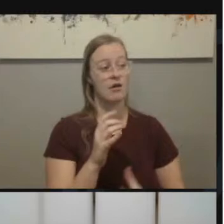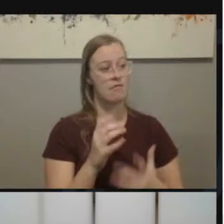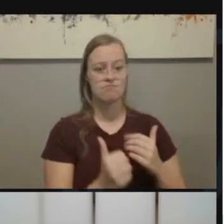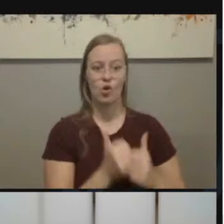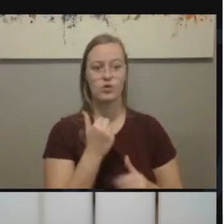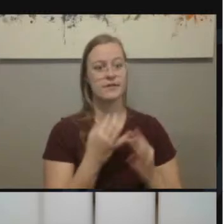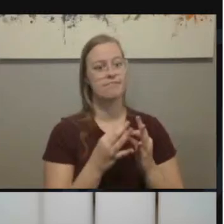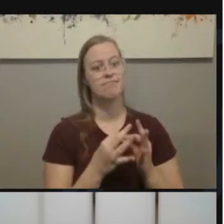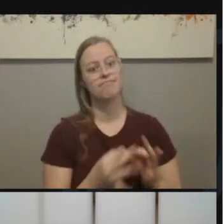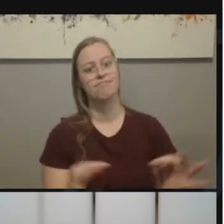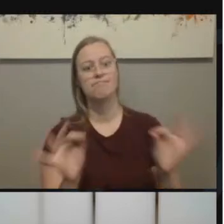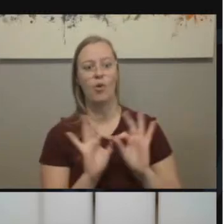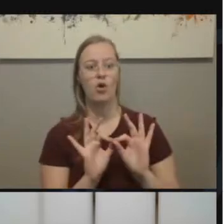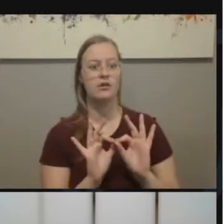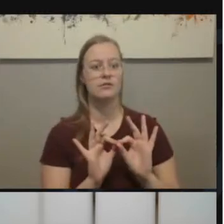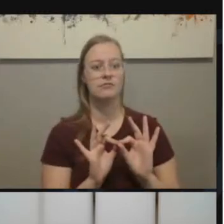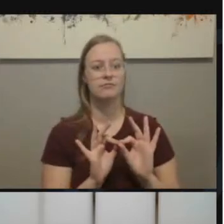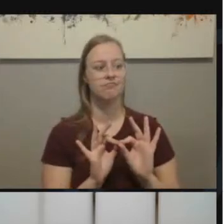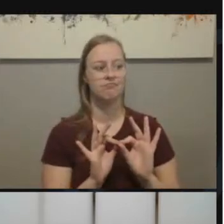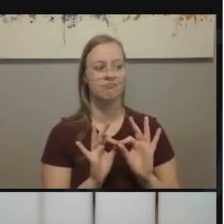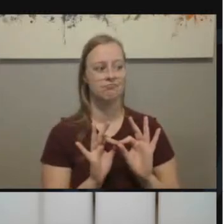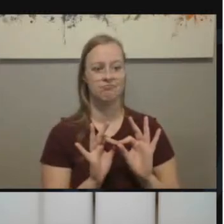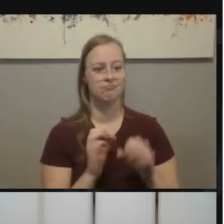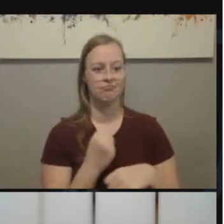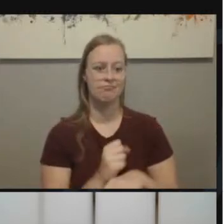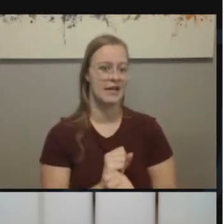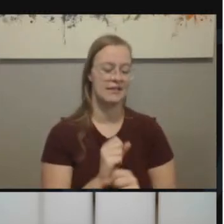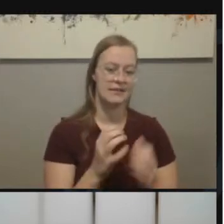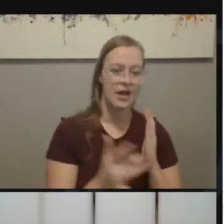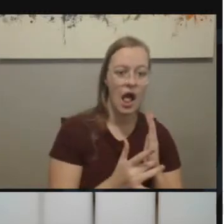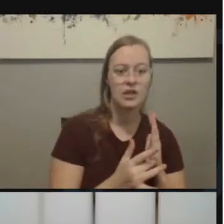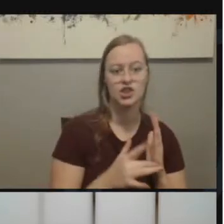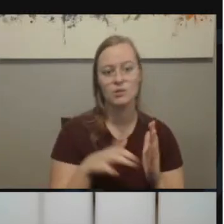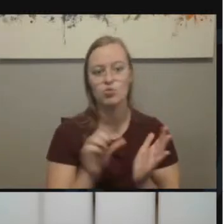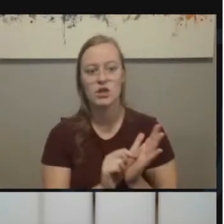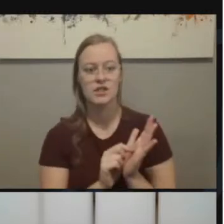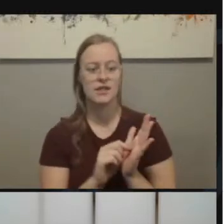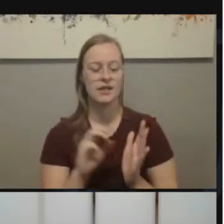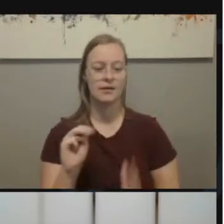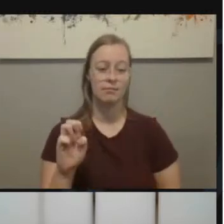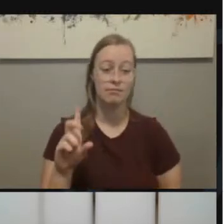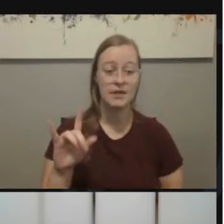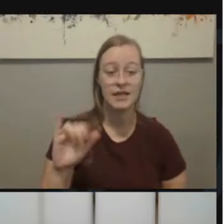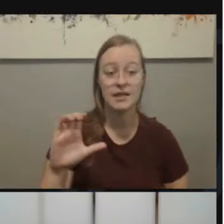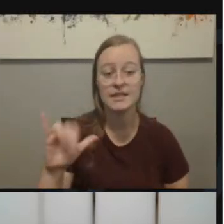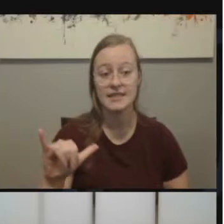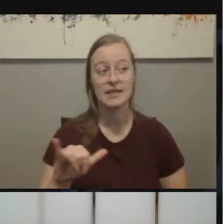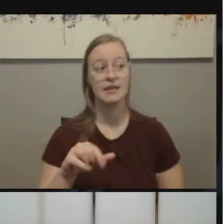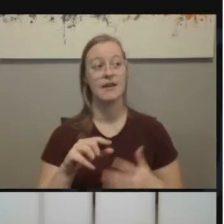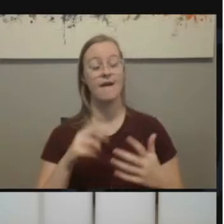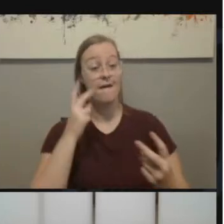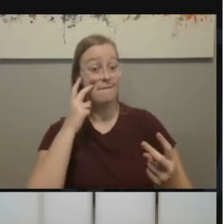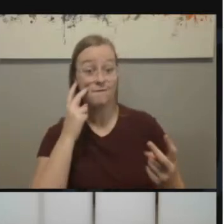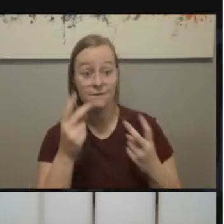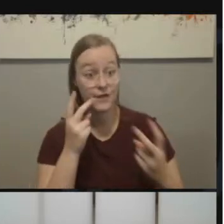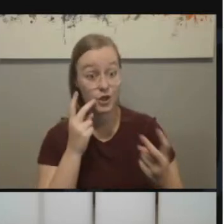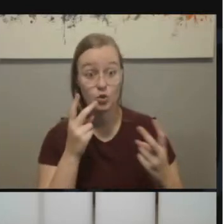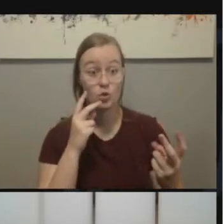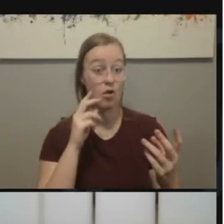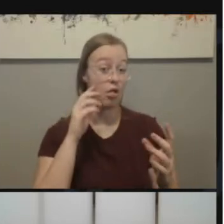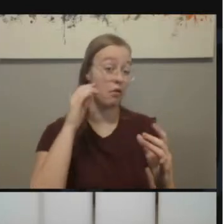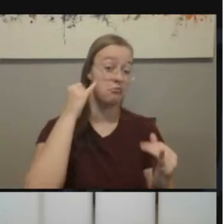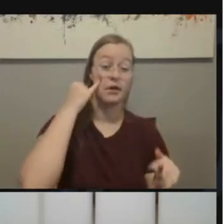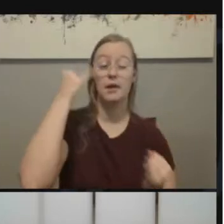important technology of printing, of immediacy, of visual